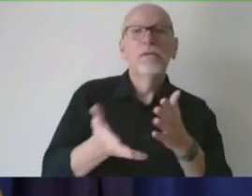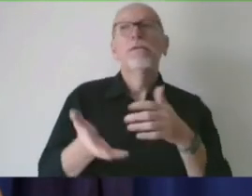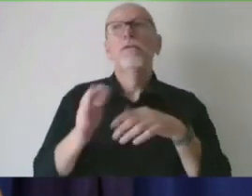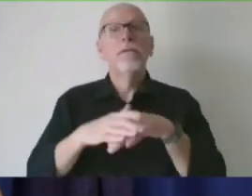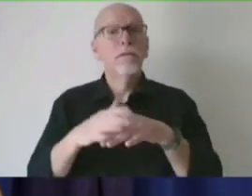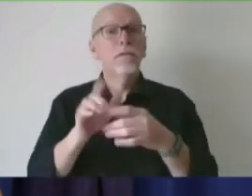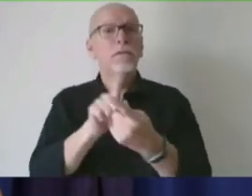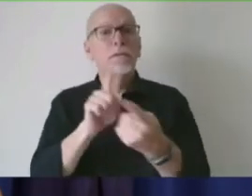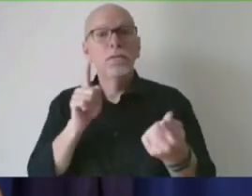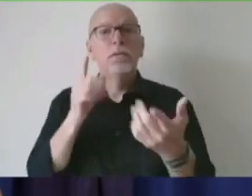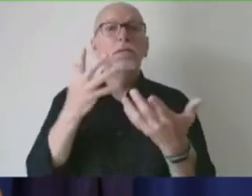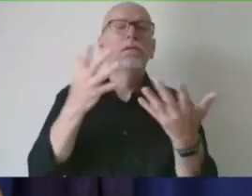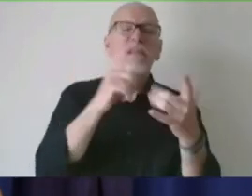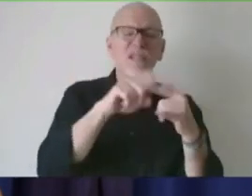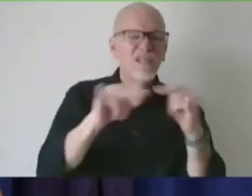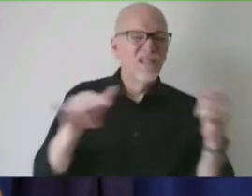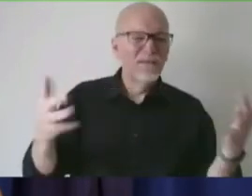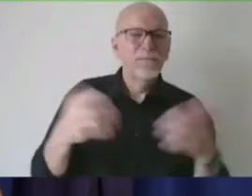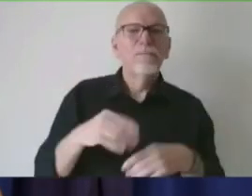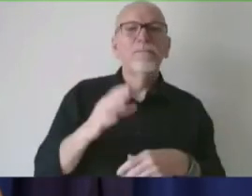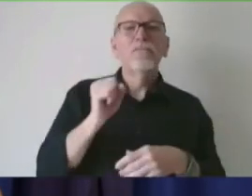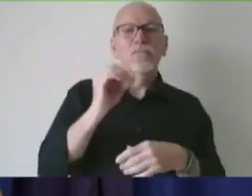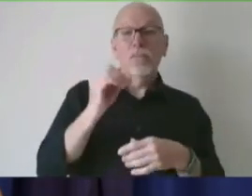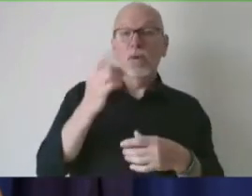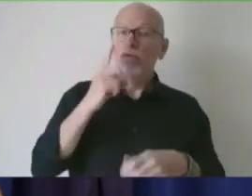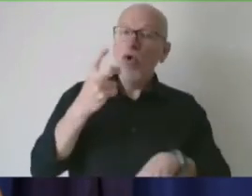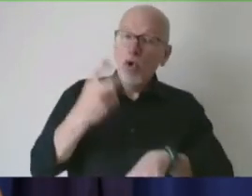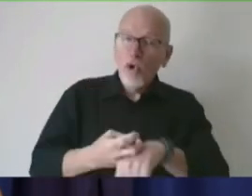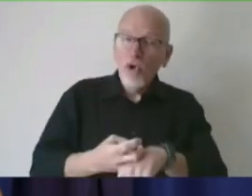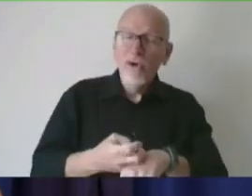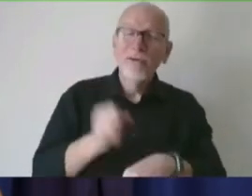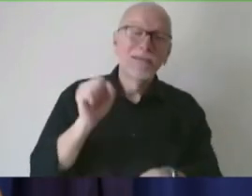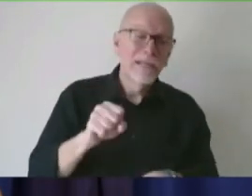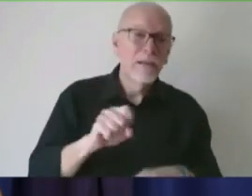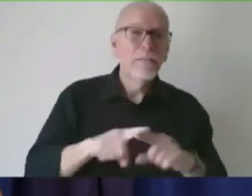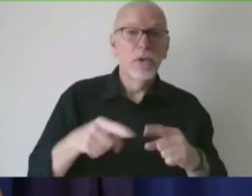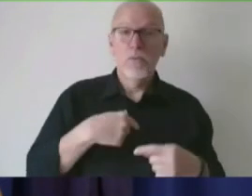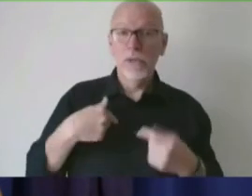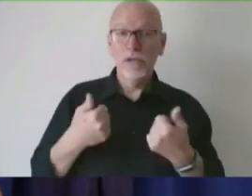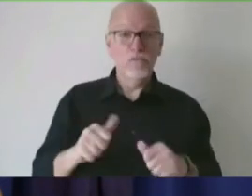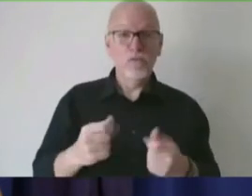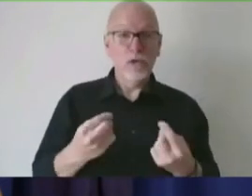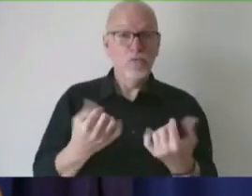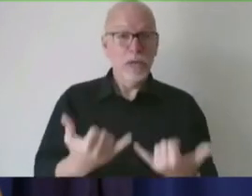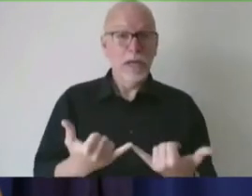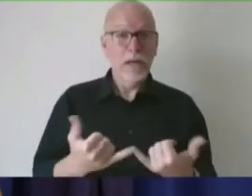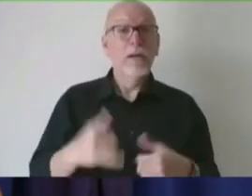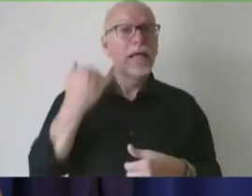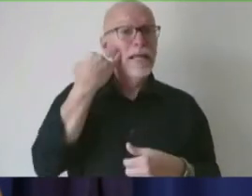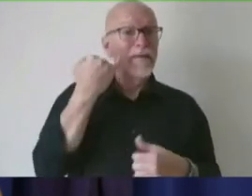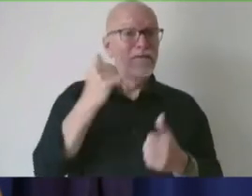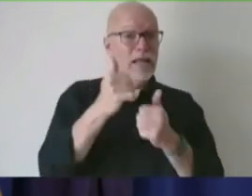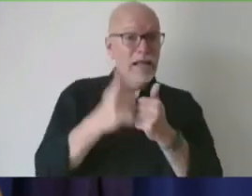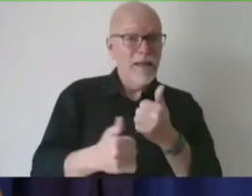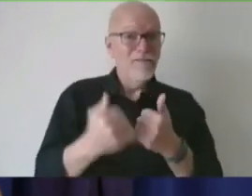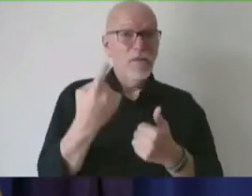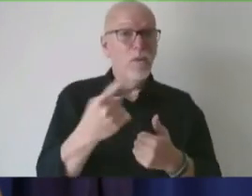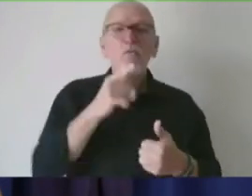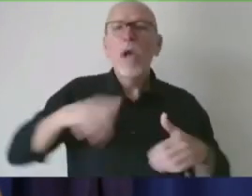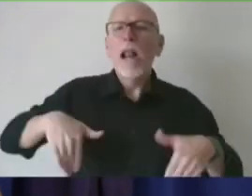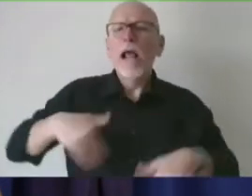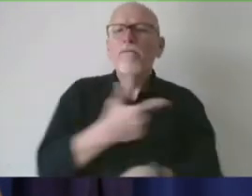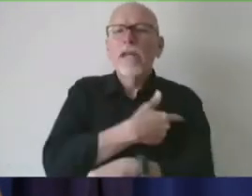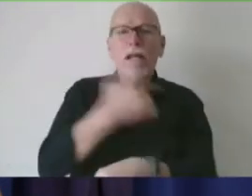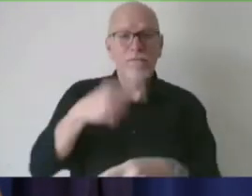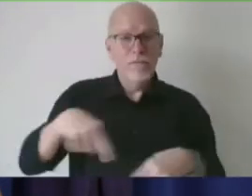through before. So it is hard, but what we're trying to do right now If we had everyone go out that's not vaccinated, go out and